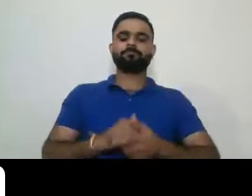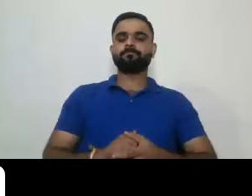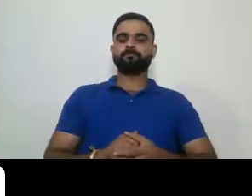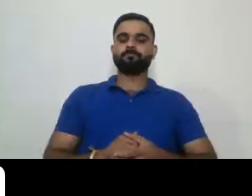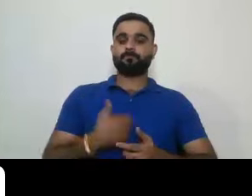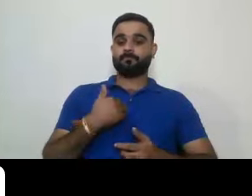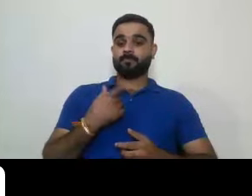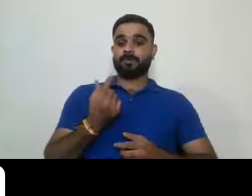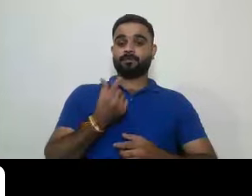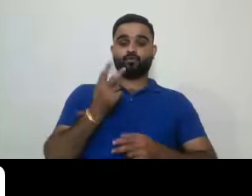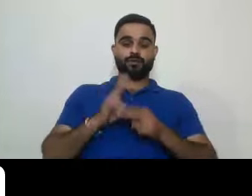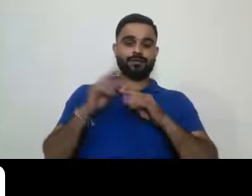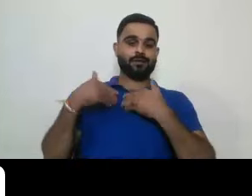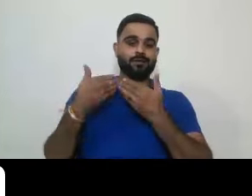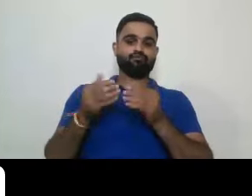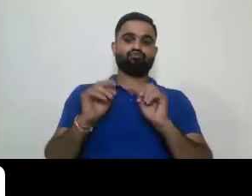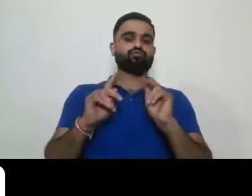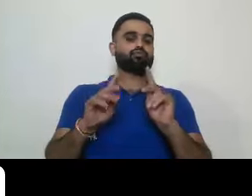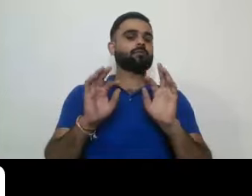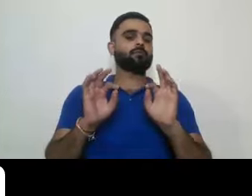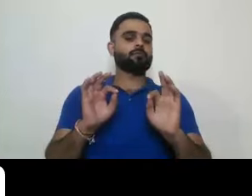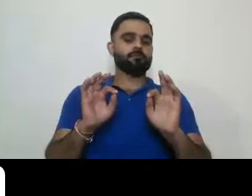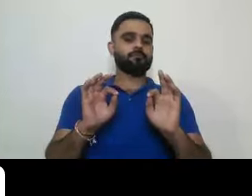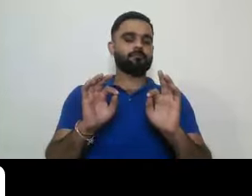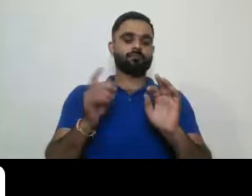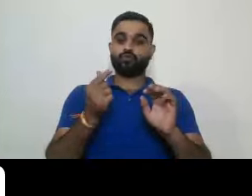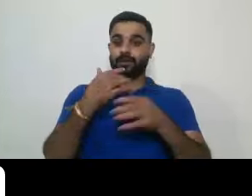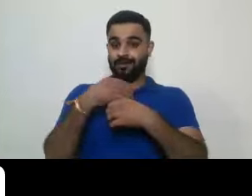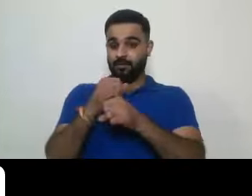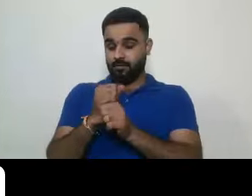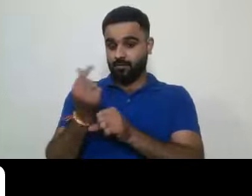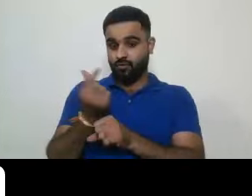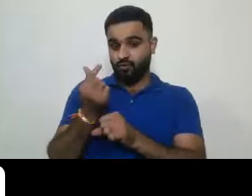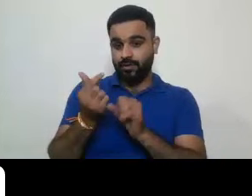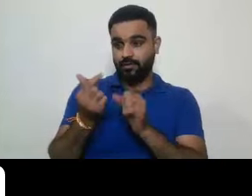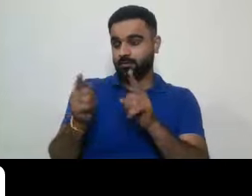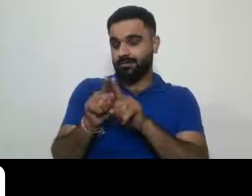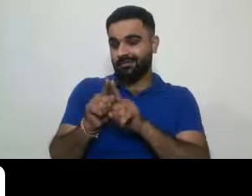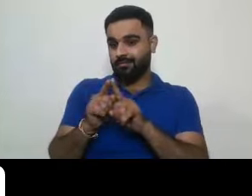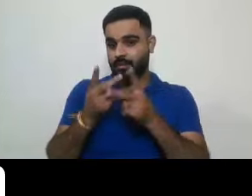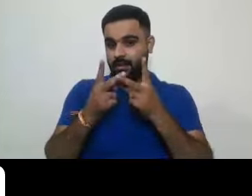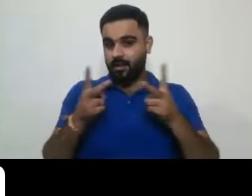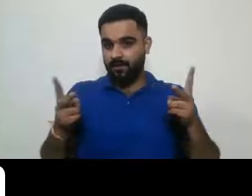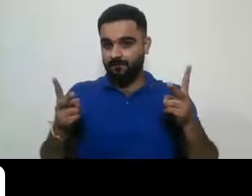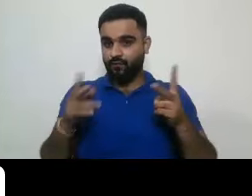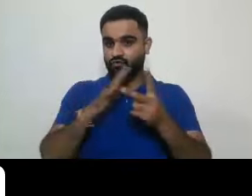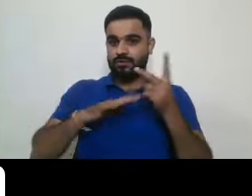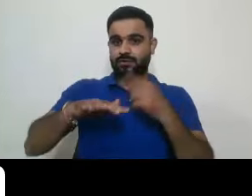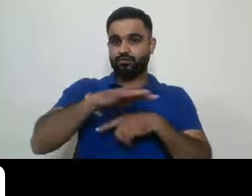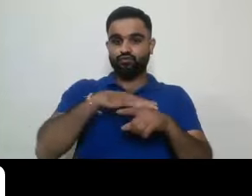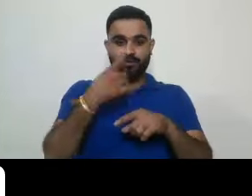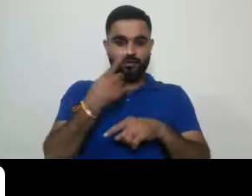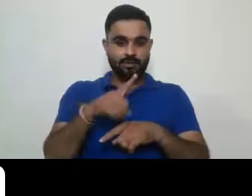I haven't used it yet. That's fine. Used for creating use cases to explain different scenarios. That's